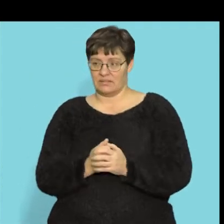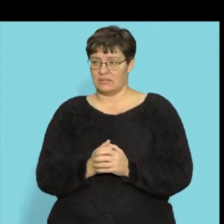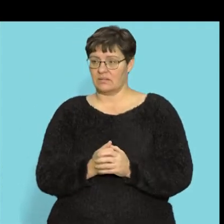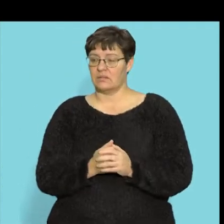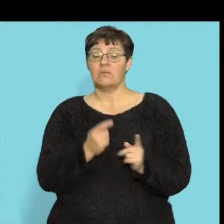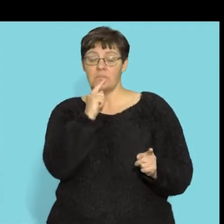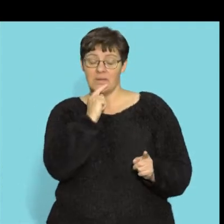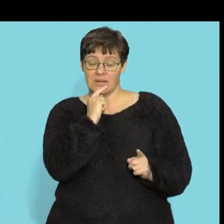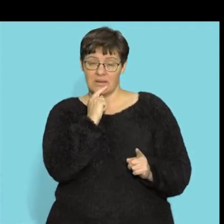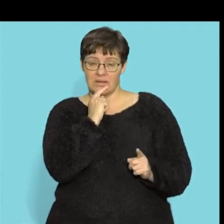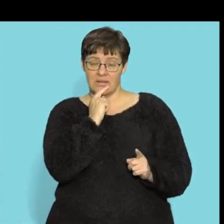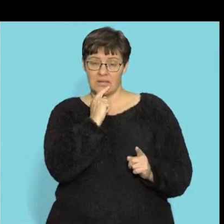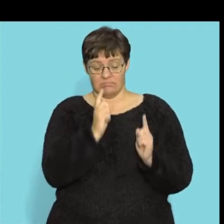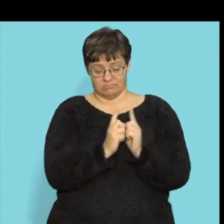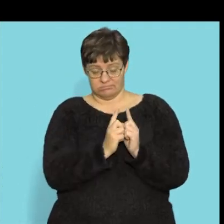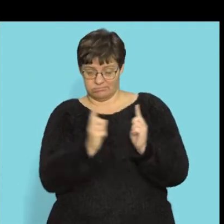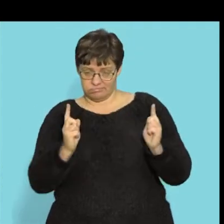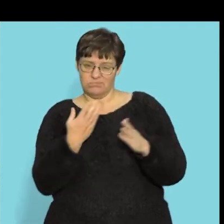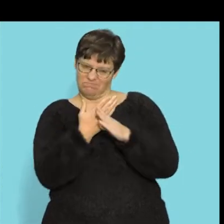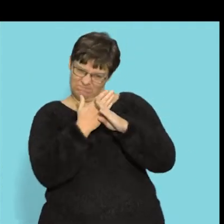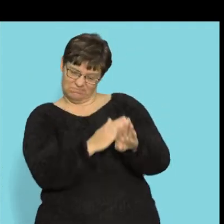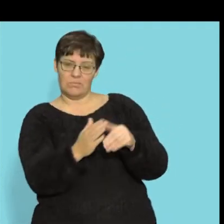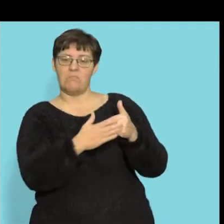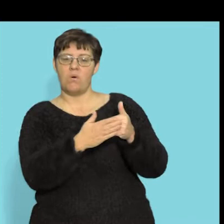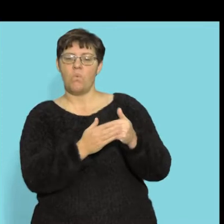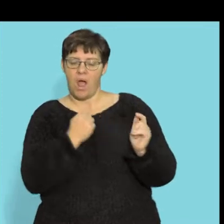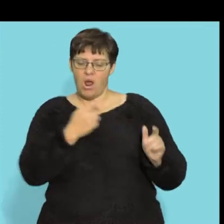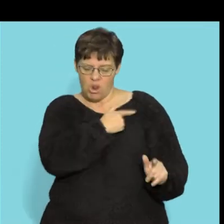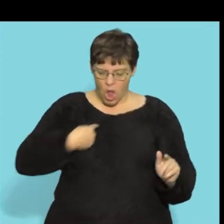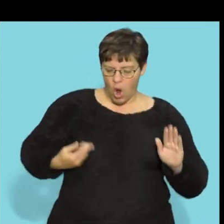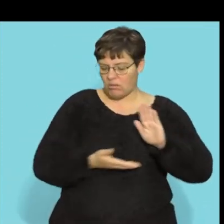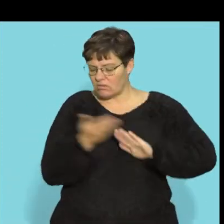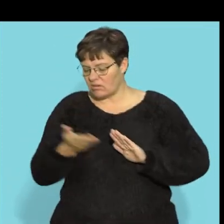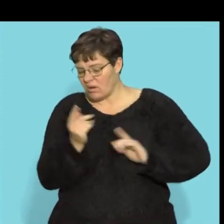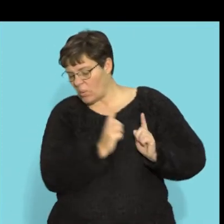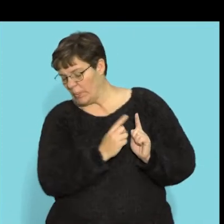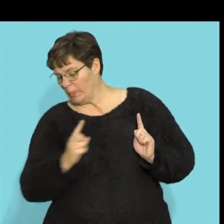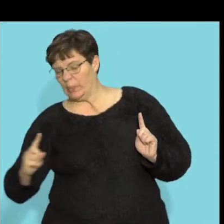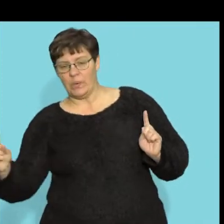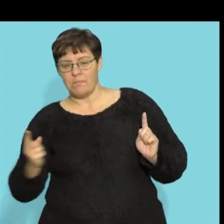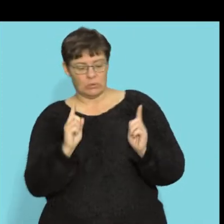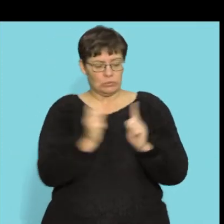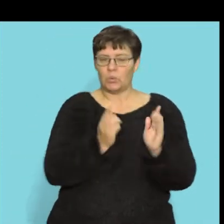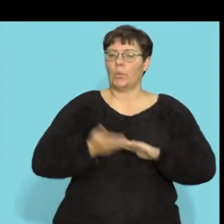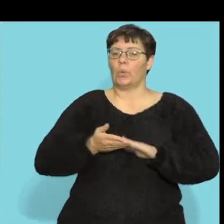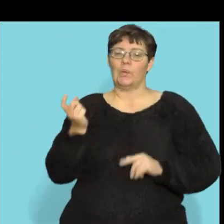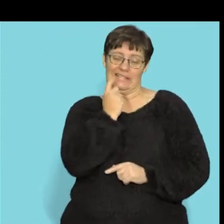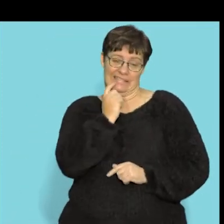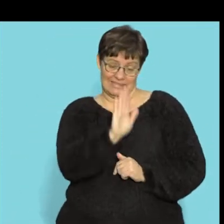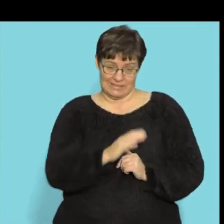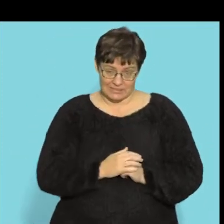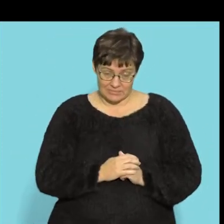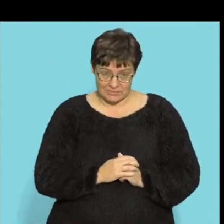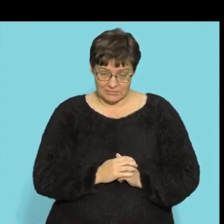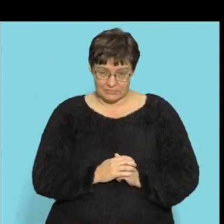the resistance, right? So there will be greater opposition that will be experienced, okay? Right. And then when we talk